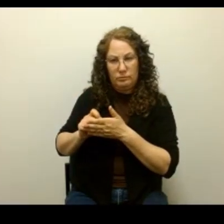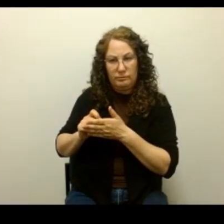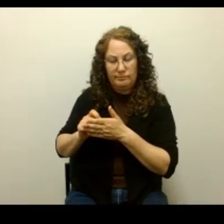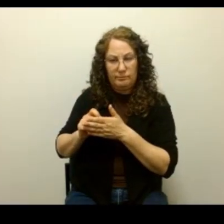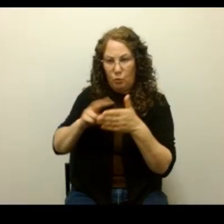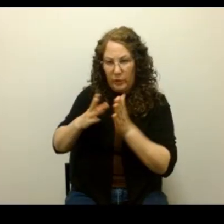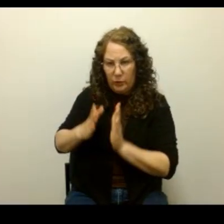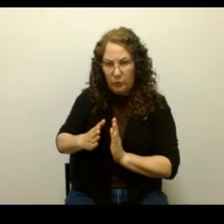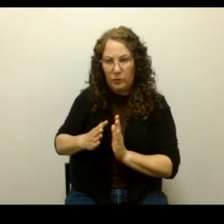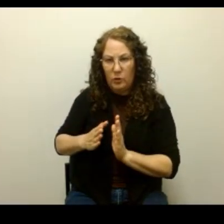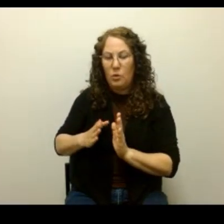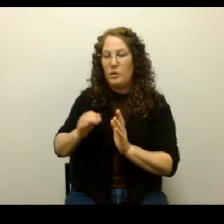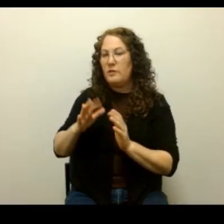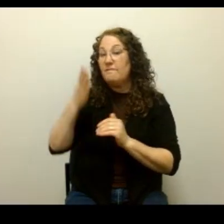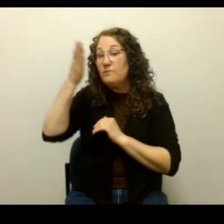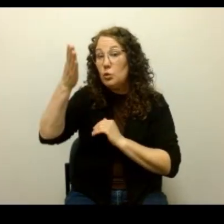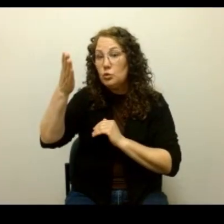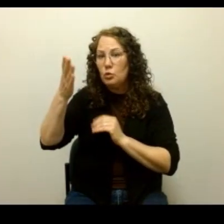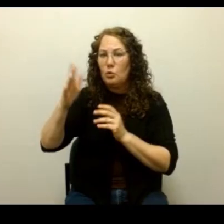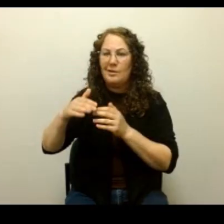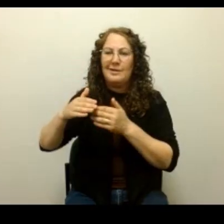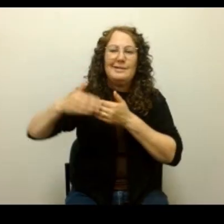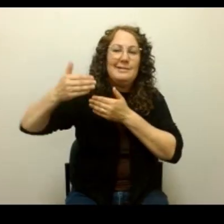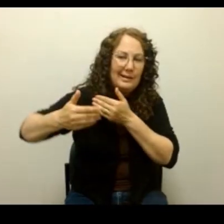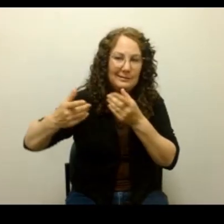their next steps.